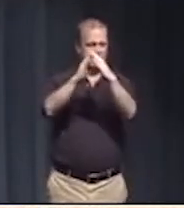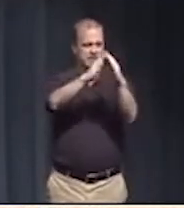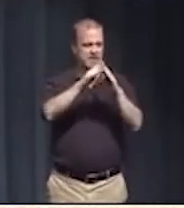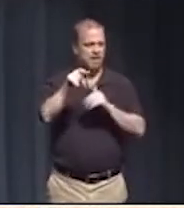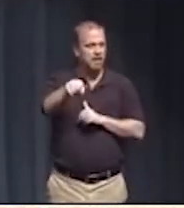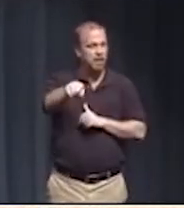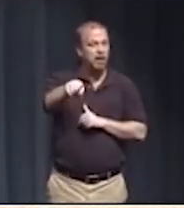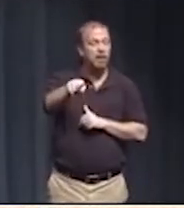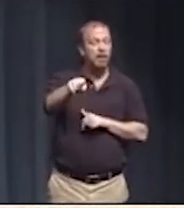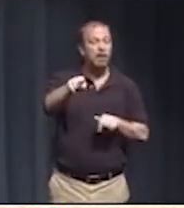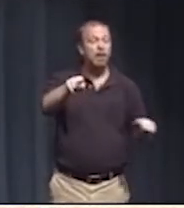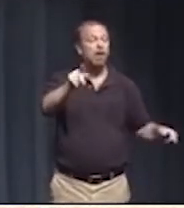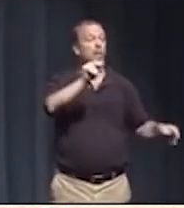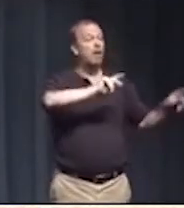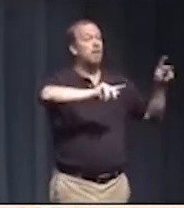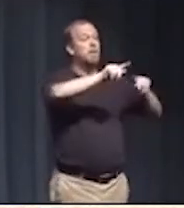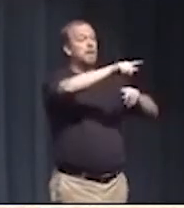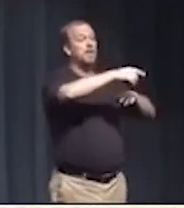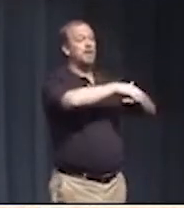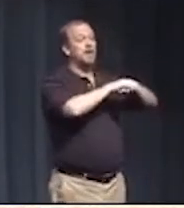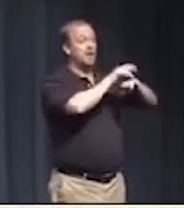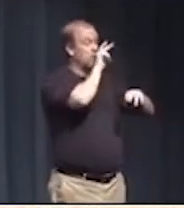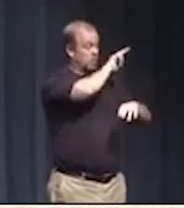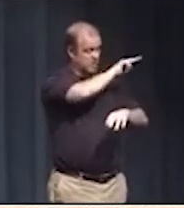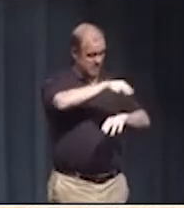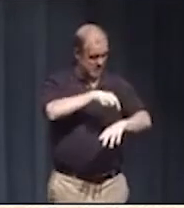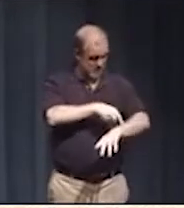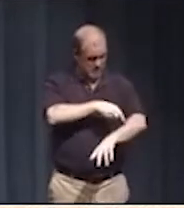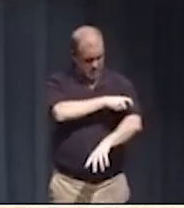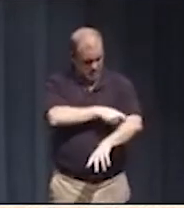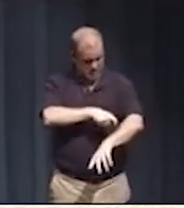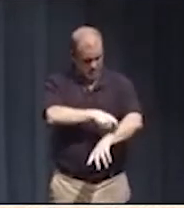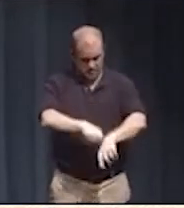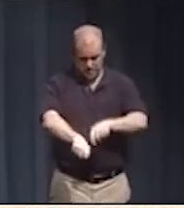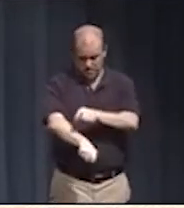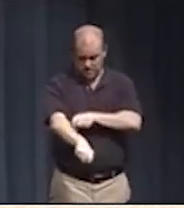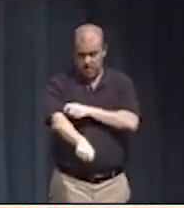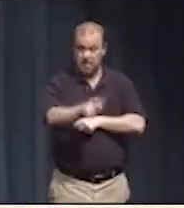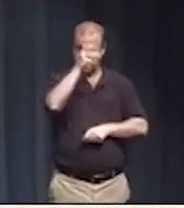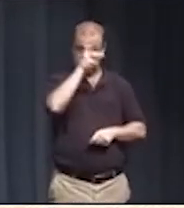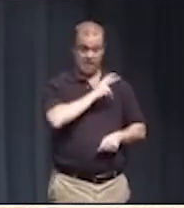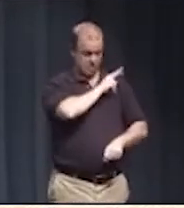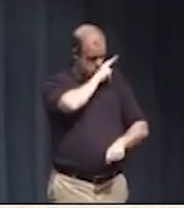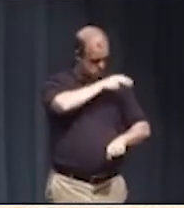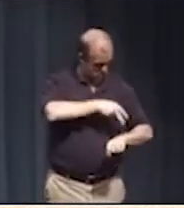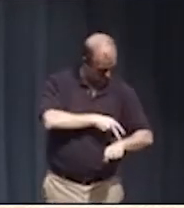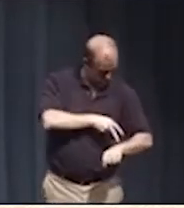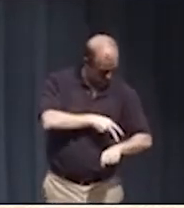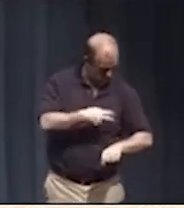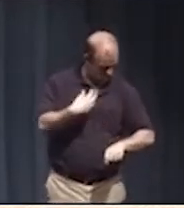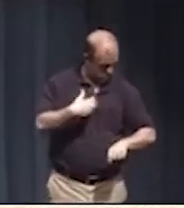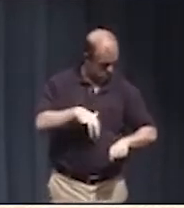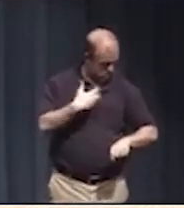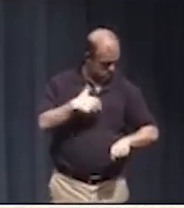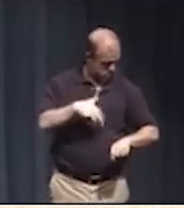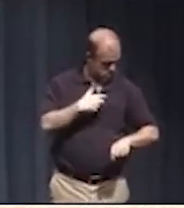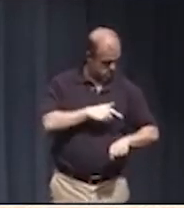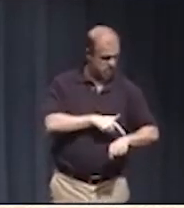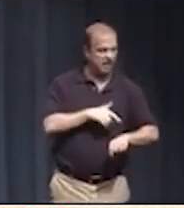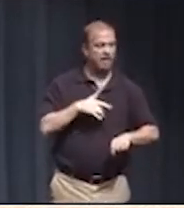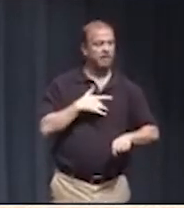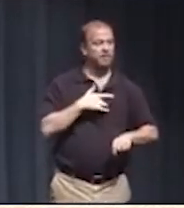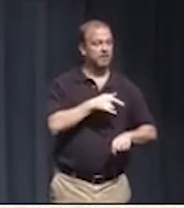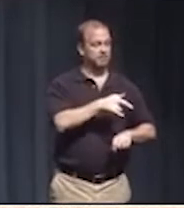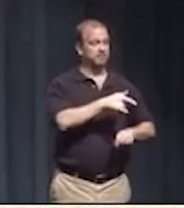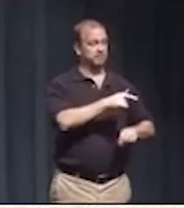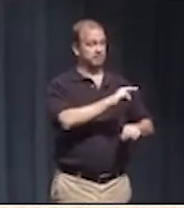And that other people in England who see this, other men, will hold themselves lesser of a man